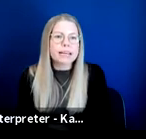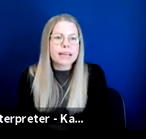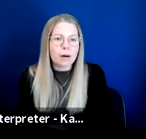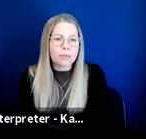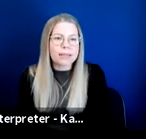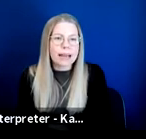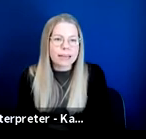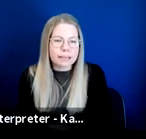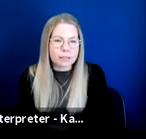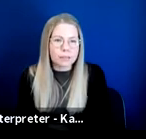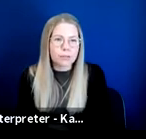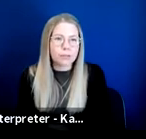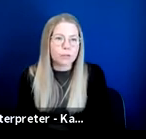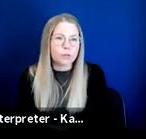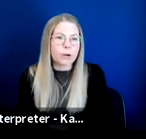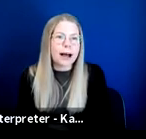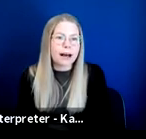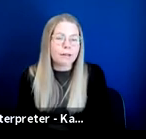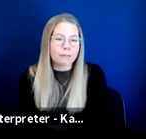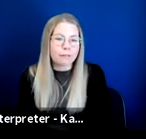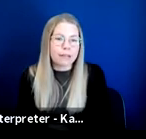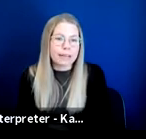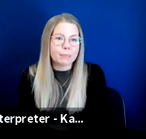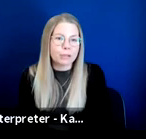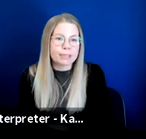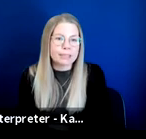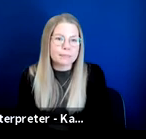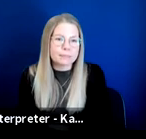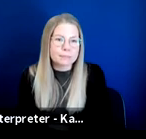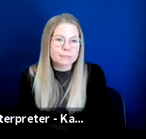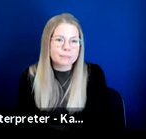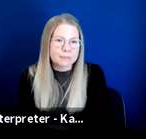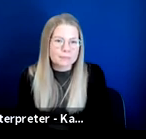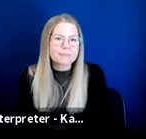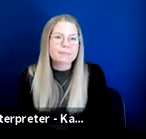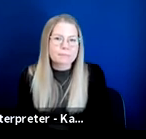So right now the plan is to have it in person.